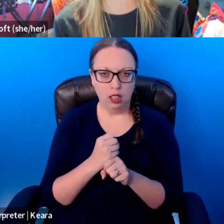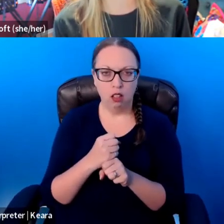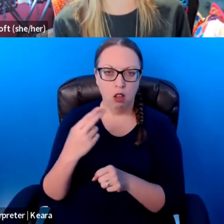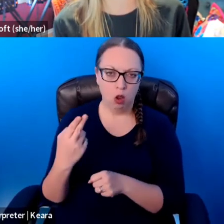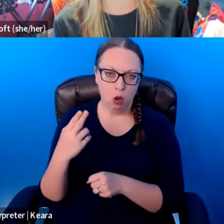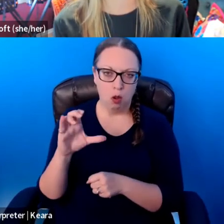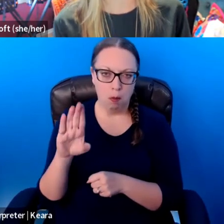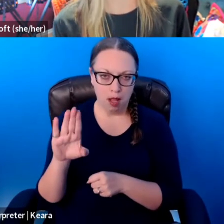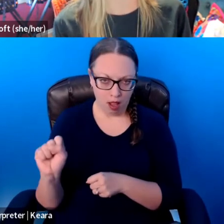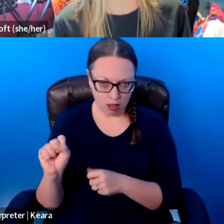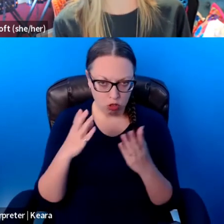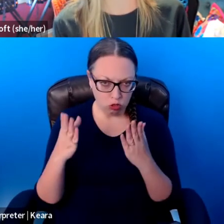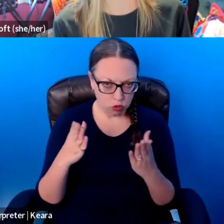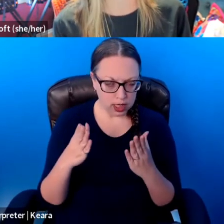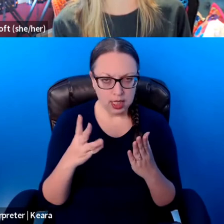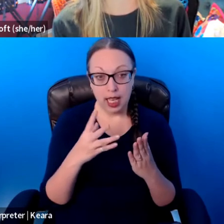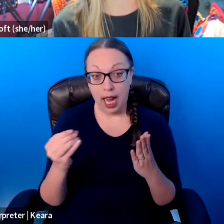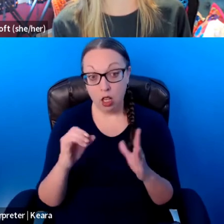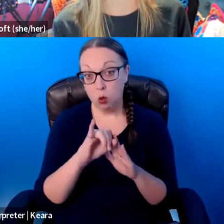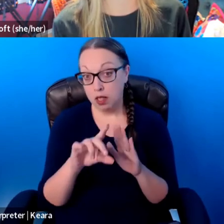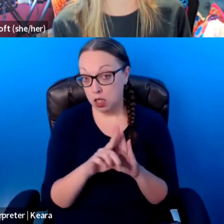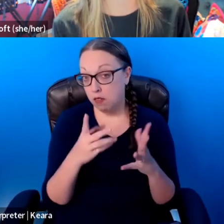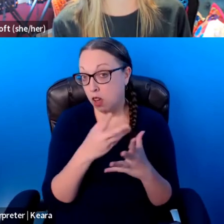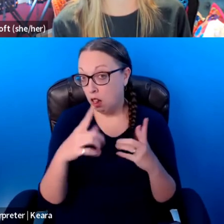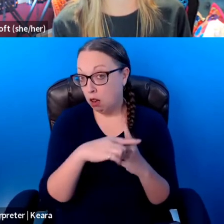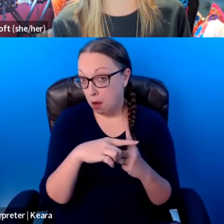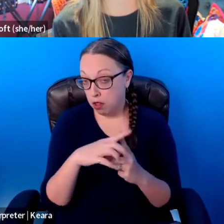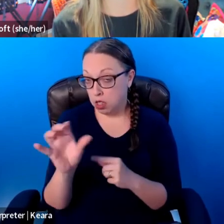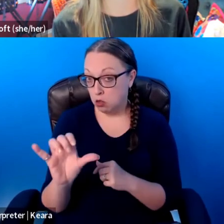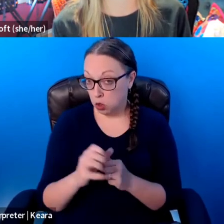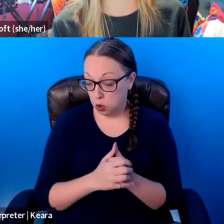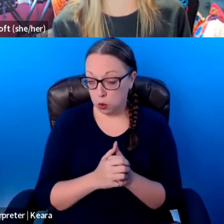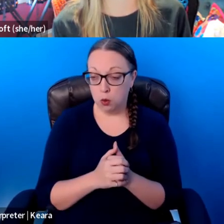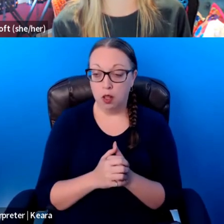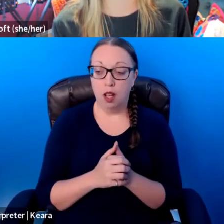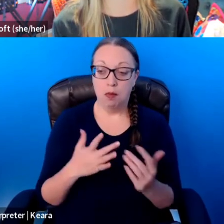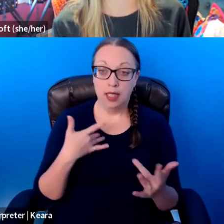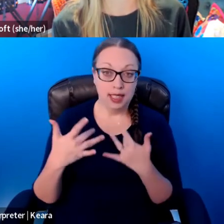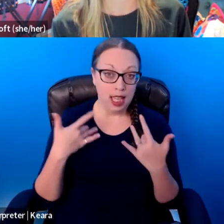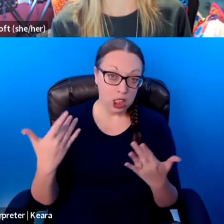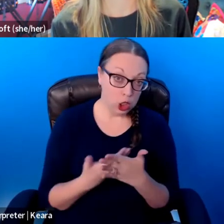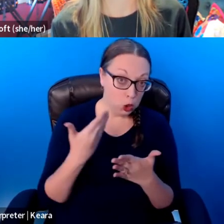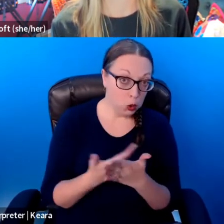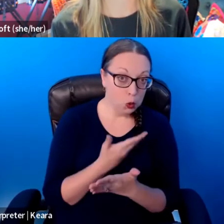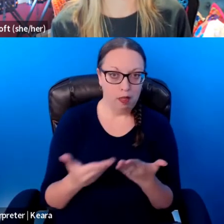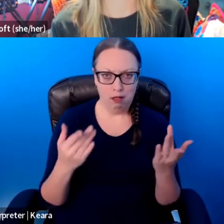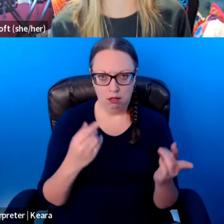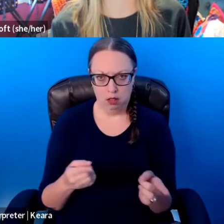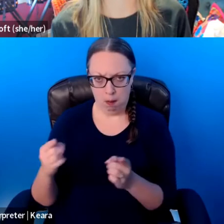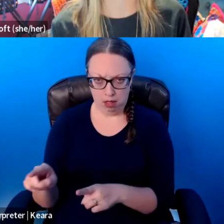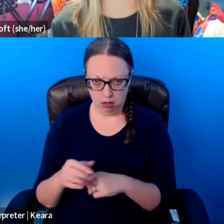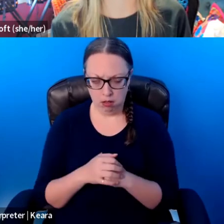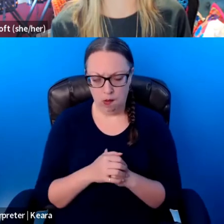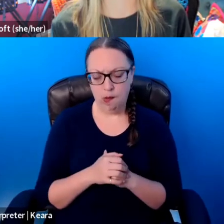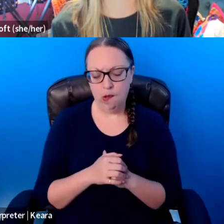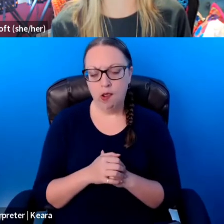you also identified a lot of positives and a lot of sort of exciting new directions. And, you